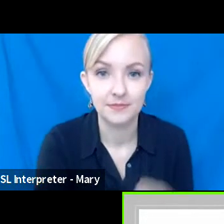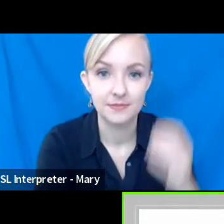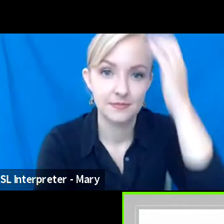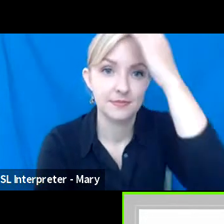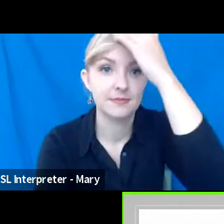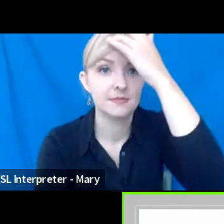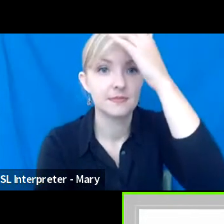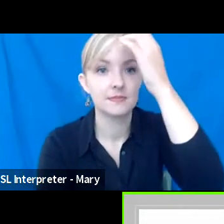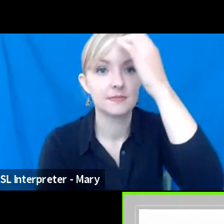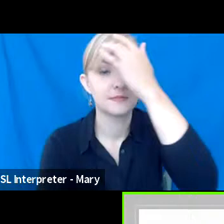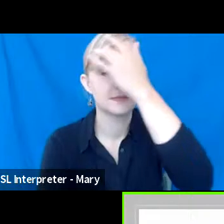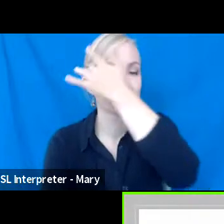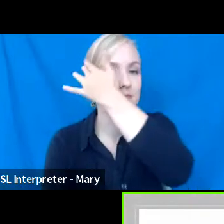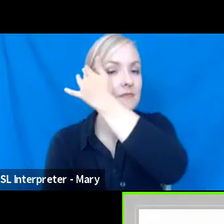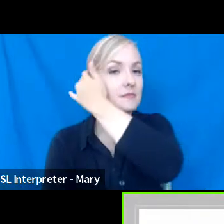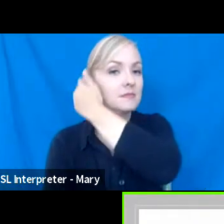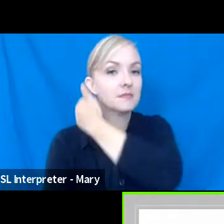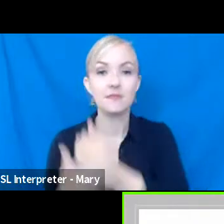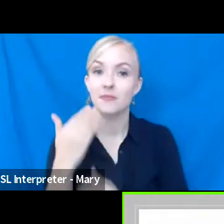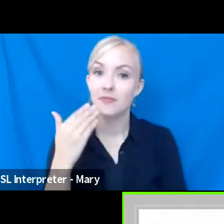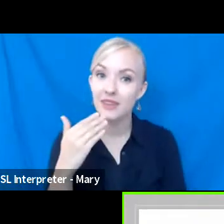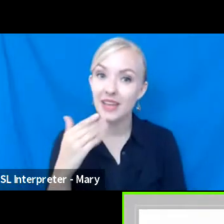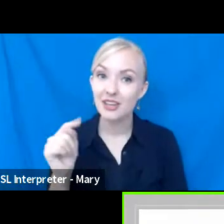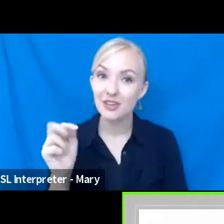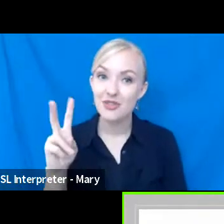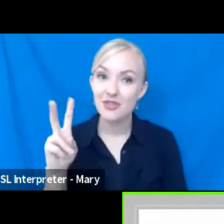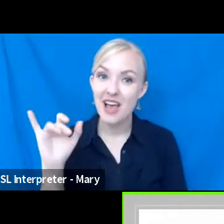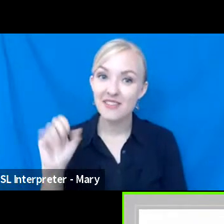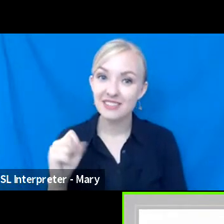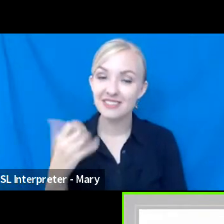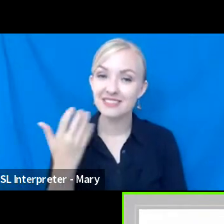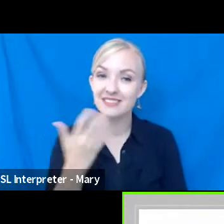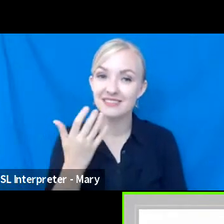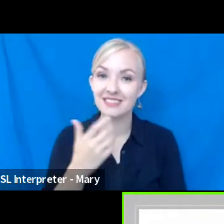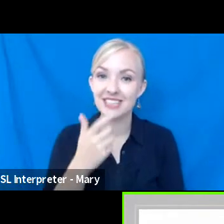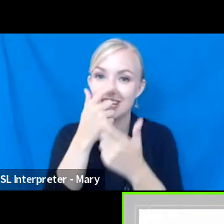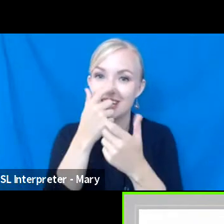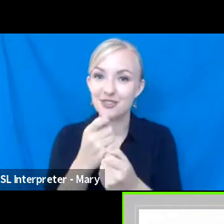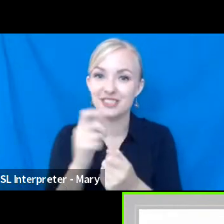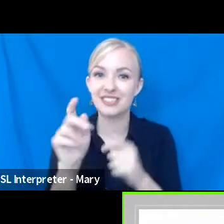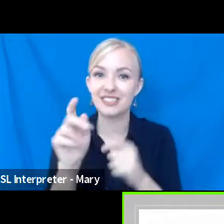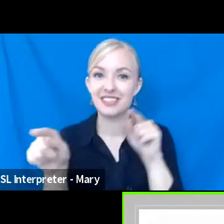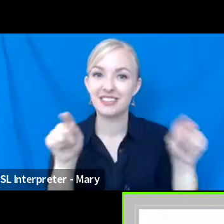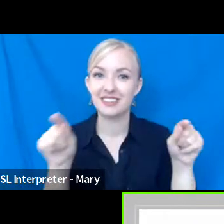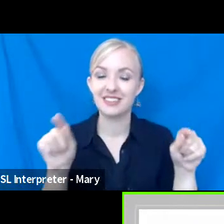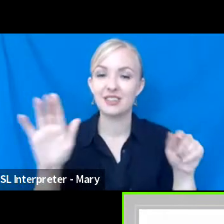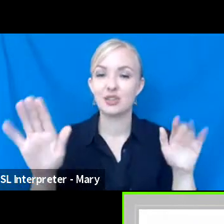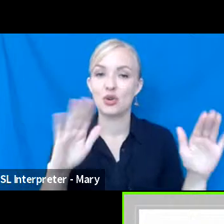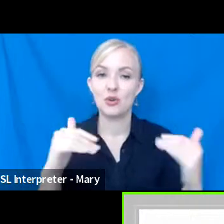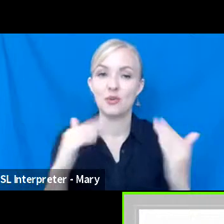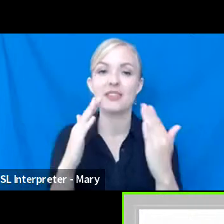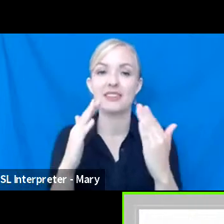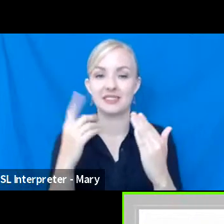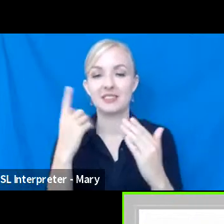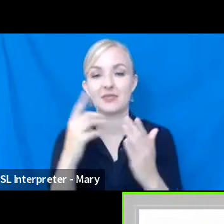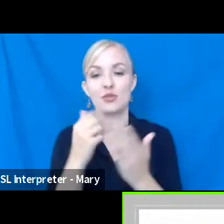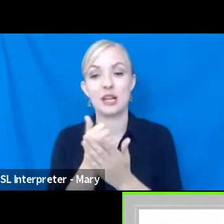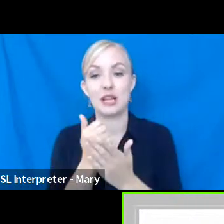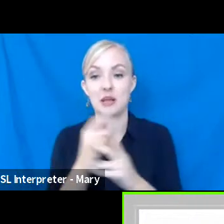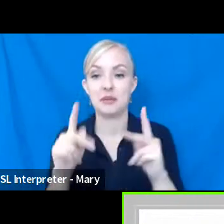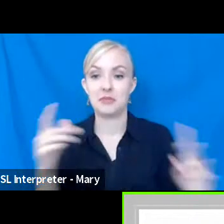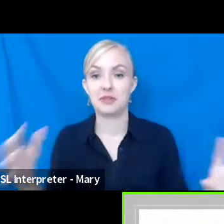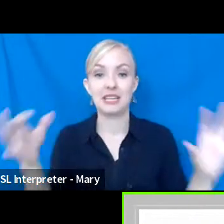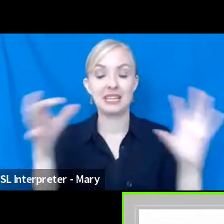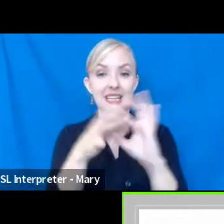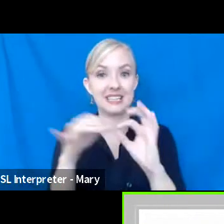Thank you, Travis. It's really interesting to hear about the different methods that you and Mark have shared about how to connect with people to really meet